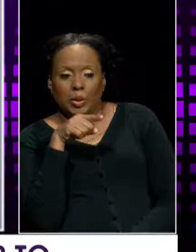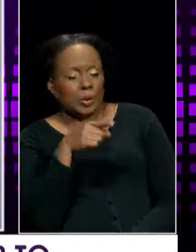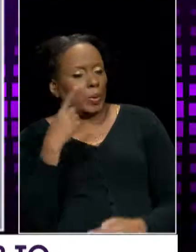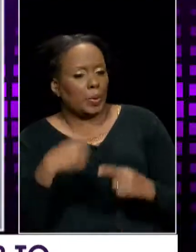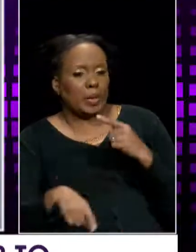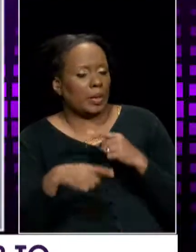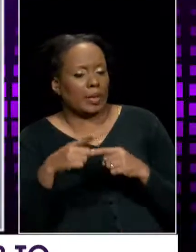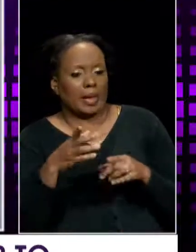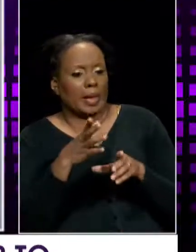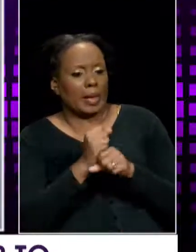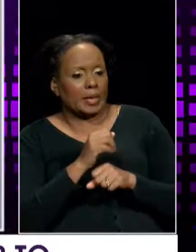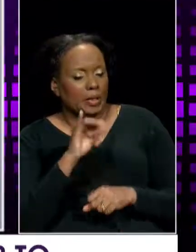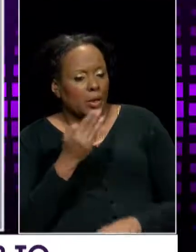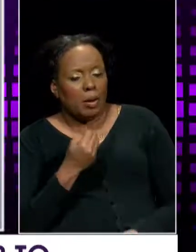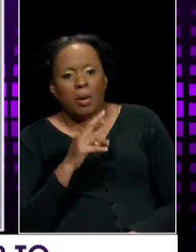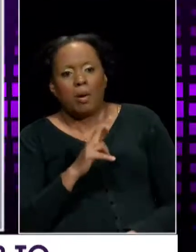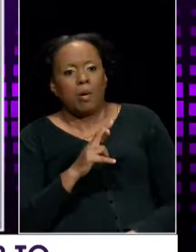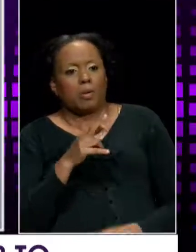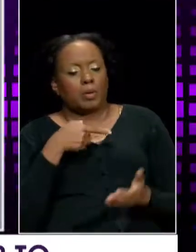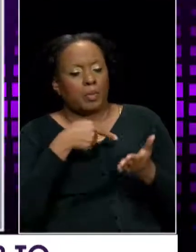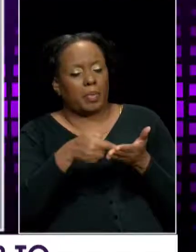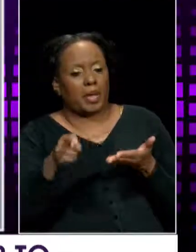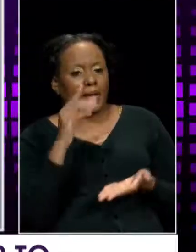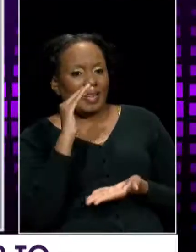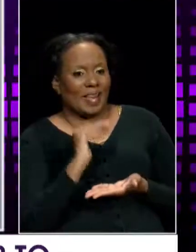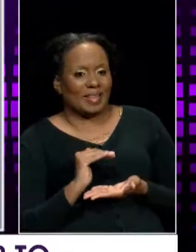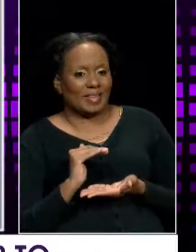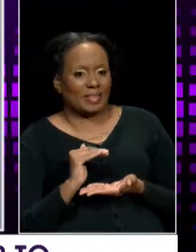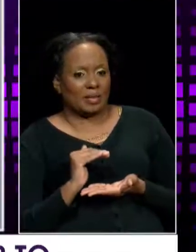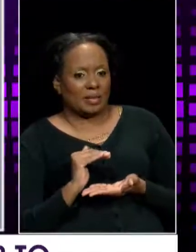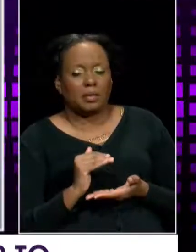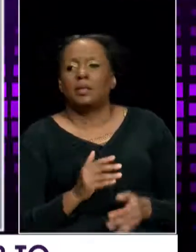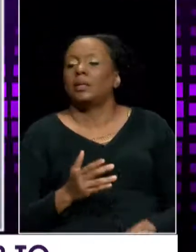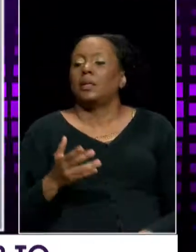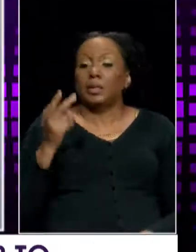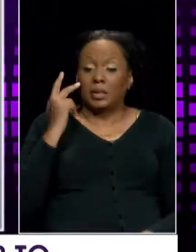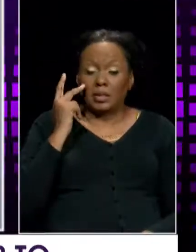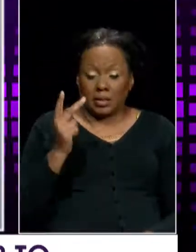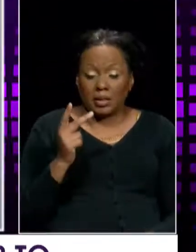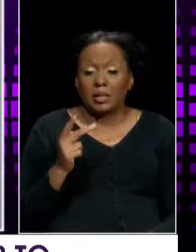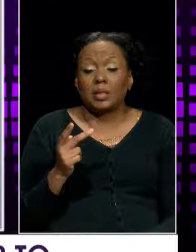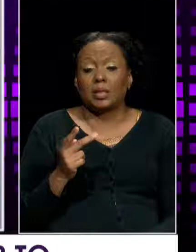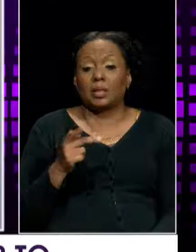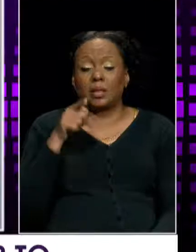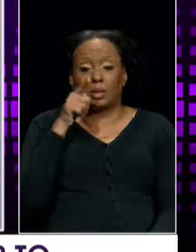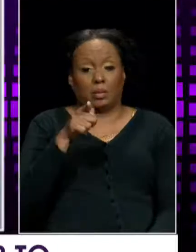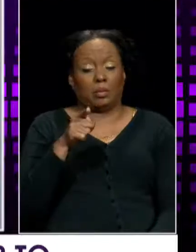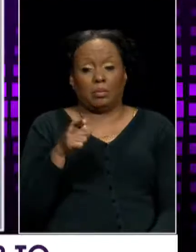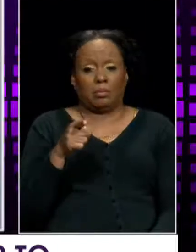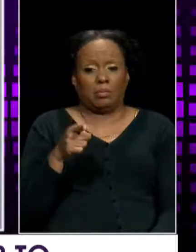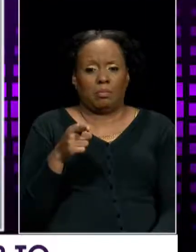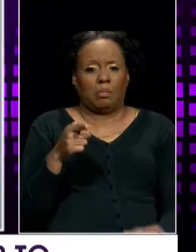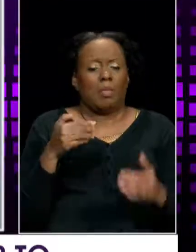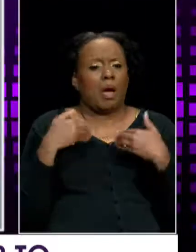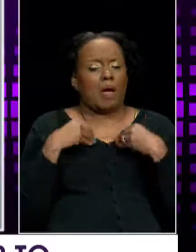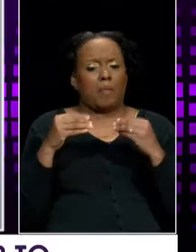you're going to be paid less. So I think that they see that you have the potential, but they're using it to their advantage because of that experience,